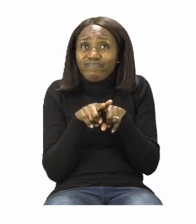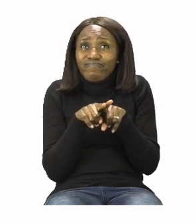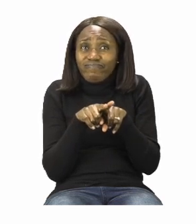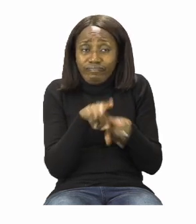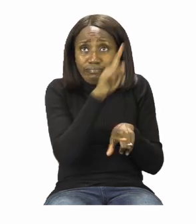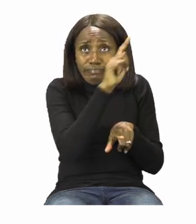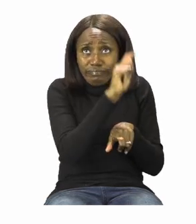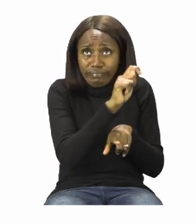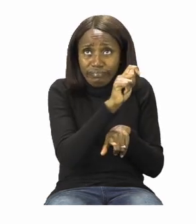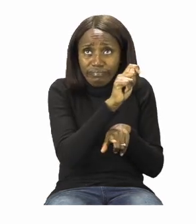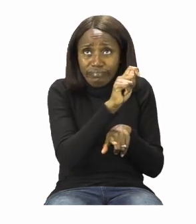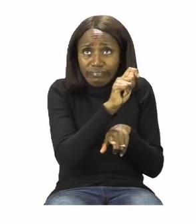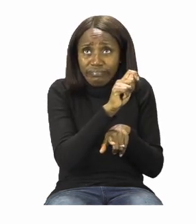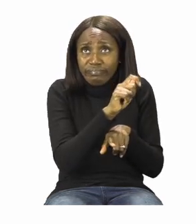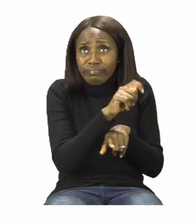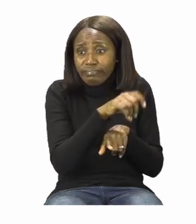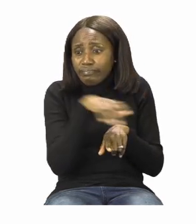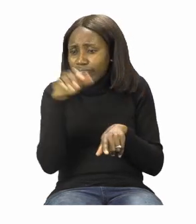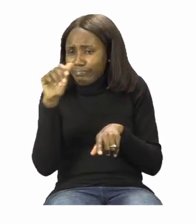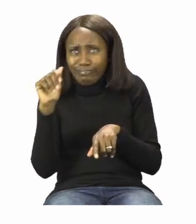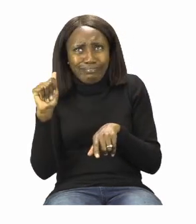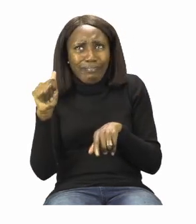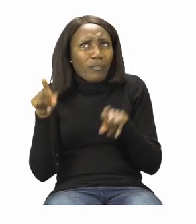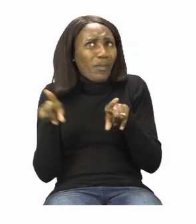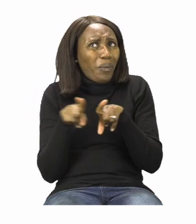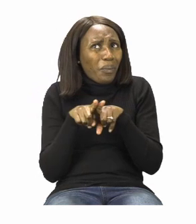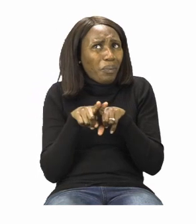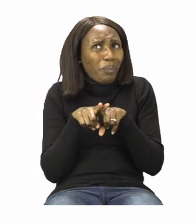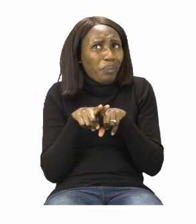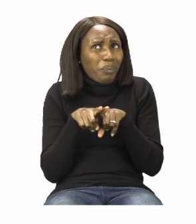Titus. Anna.